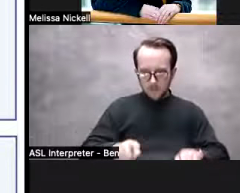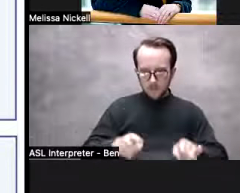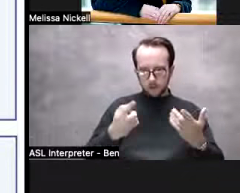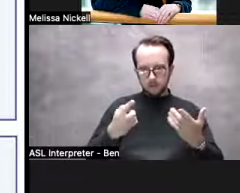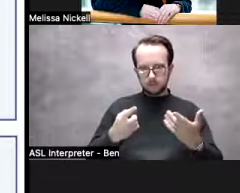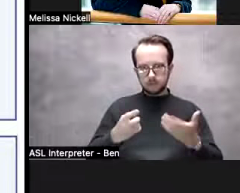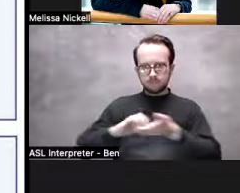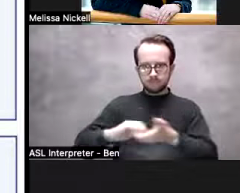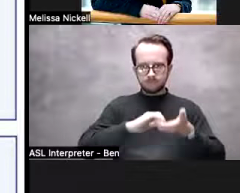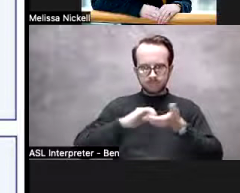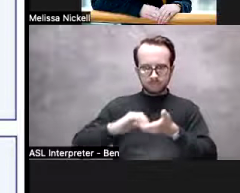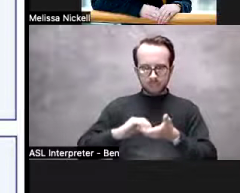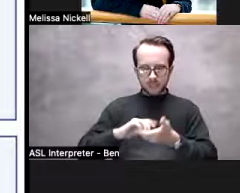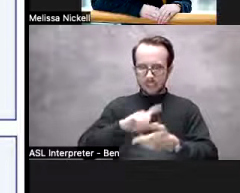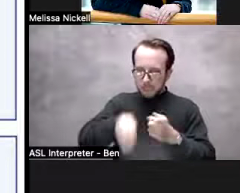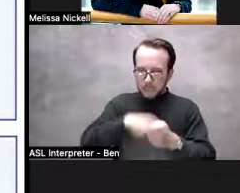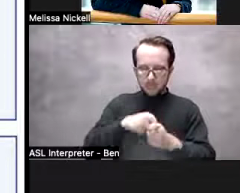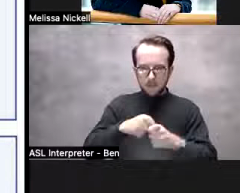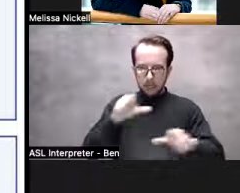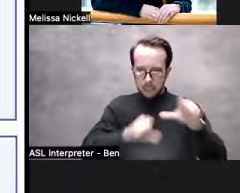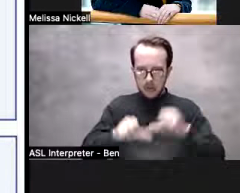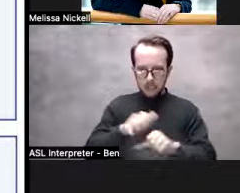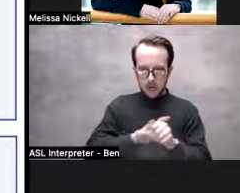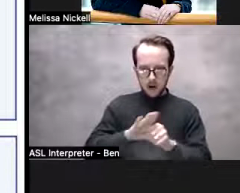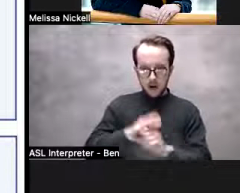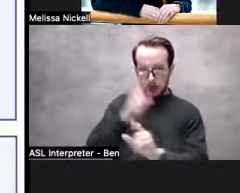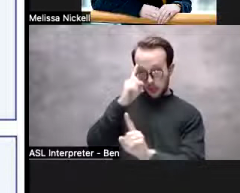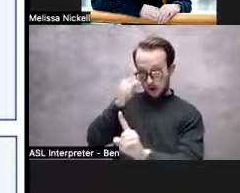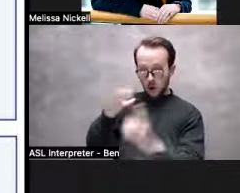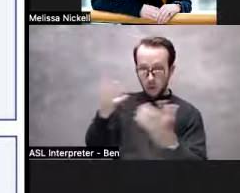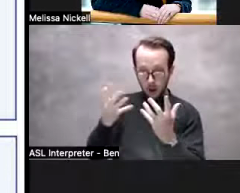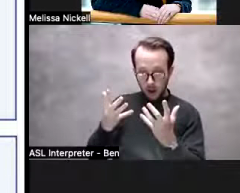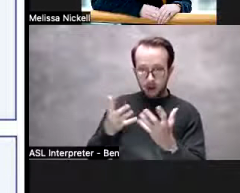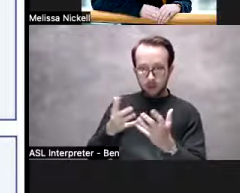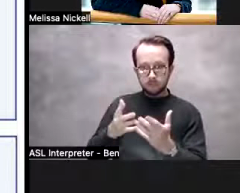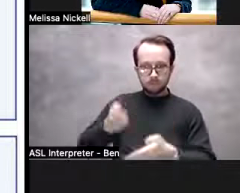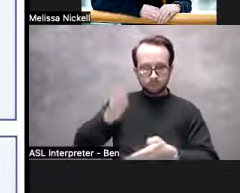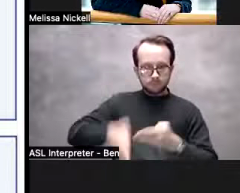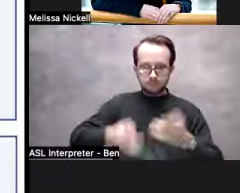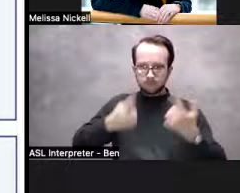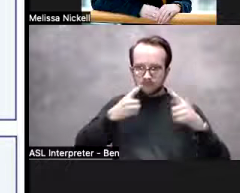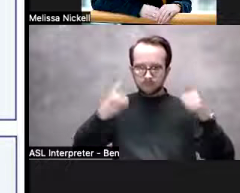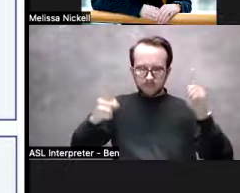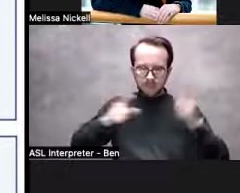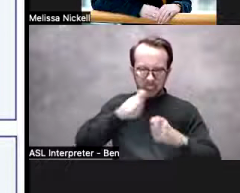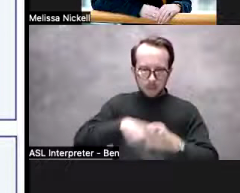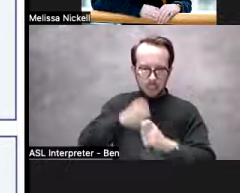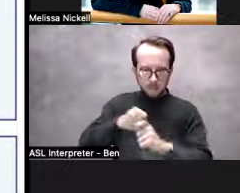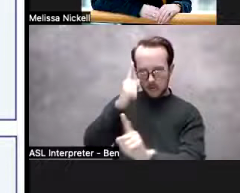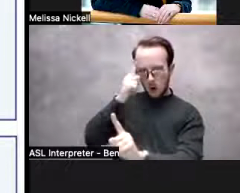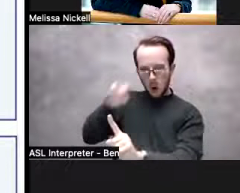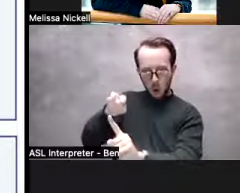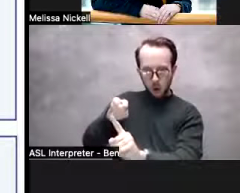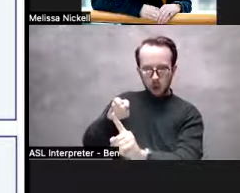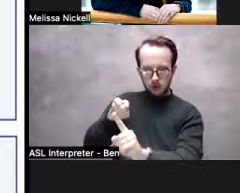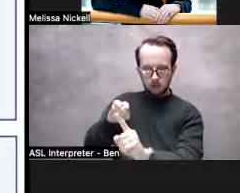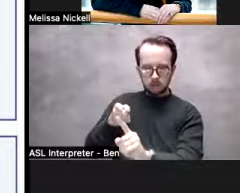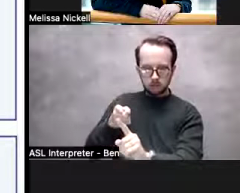specific scientific area. And the goal here is to accomplish a very specific or specific objective. So